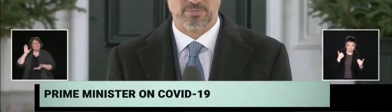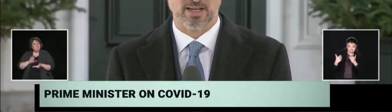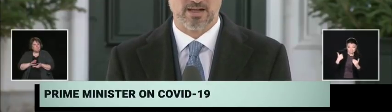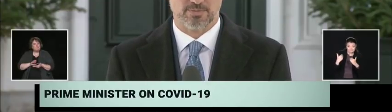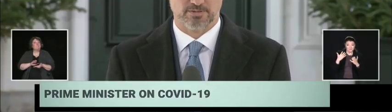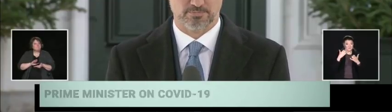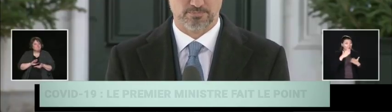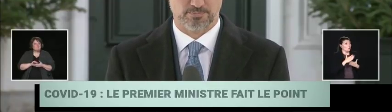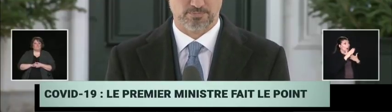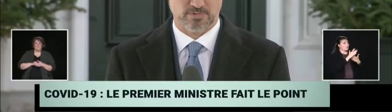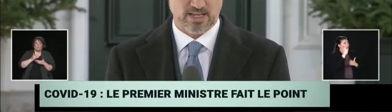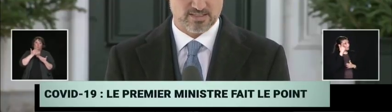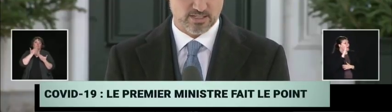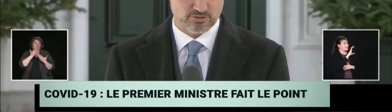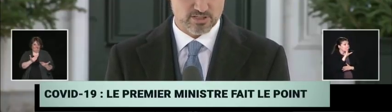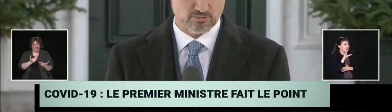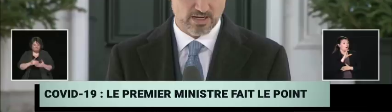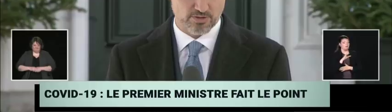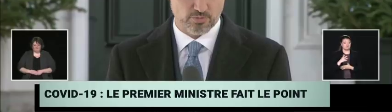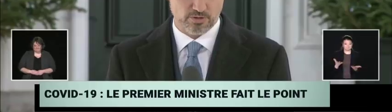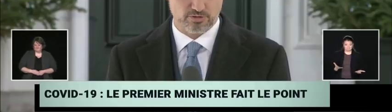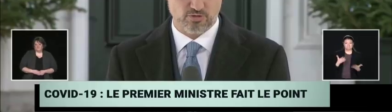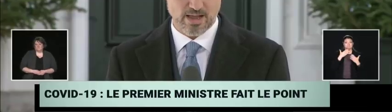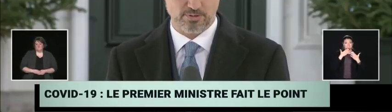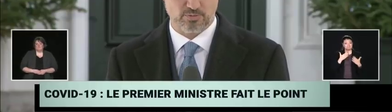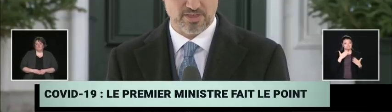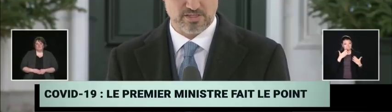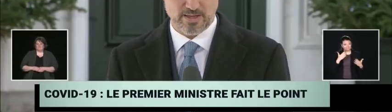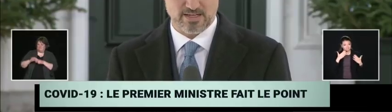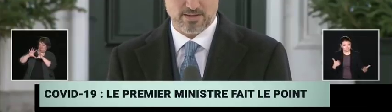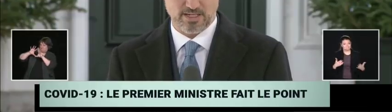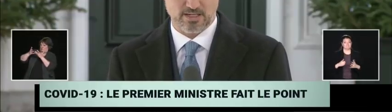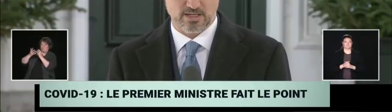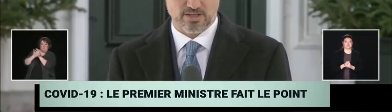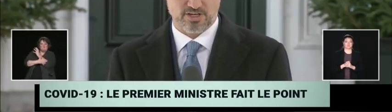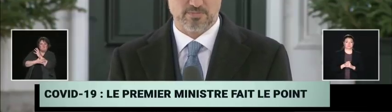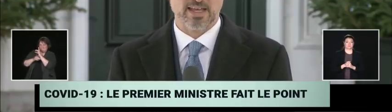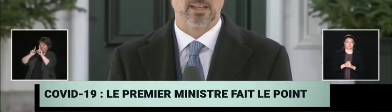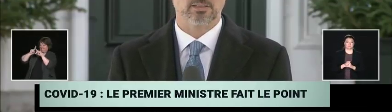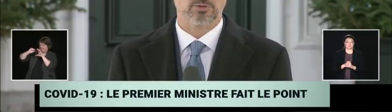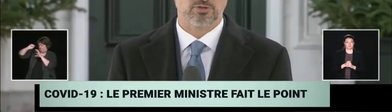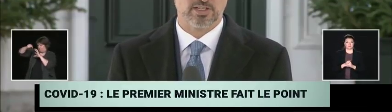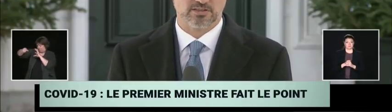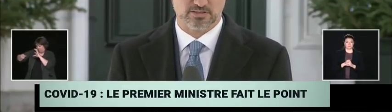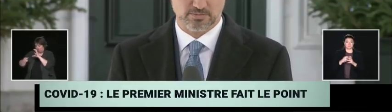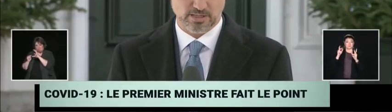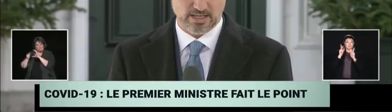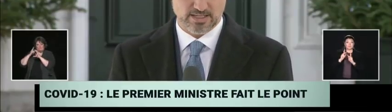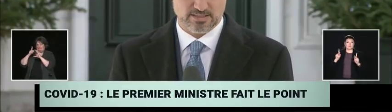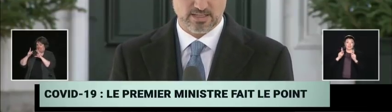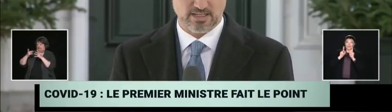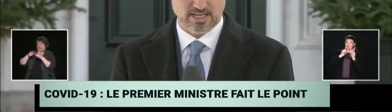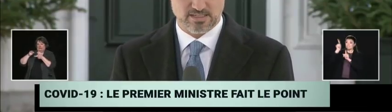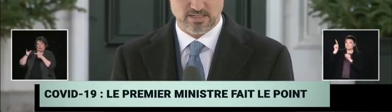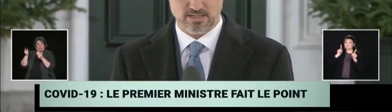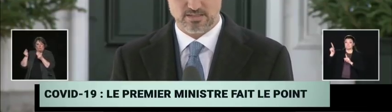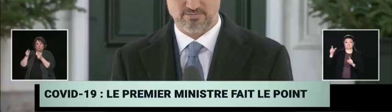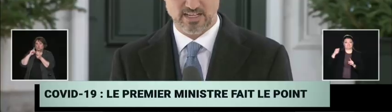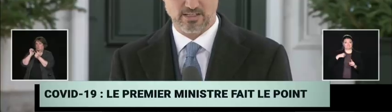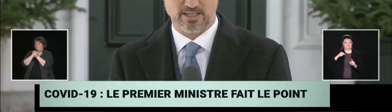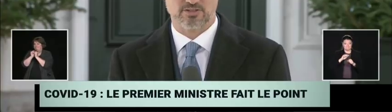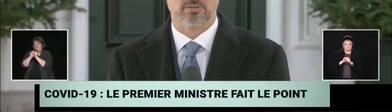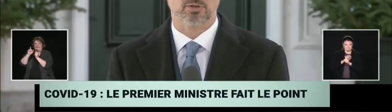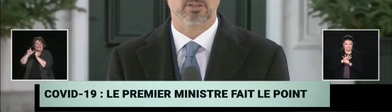for stepping up. As countries around the world grapple with this pandemic, the demand for critical supplies like test